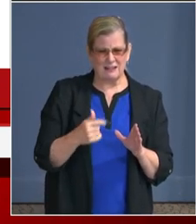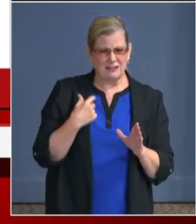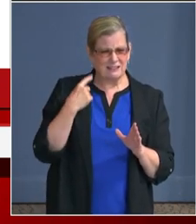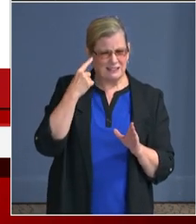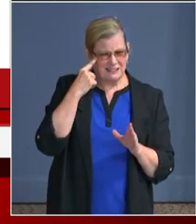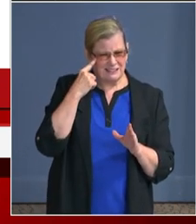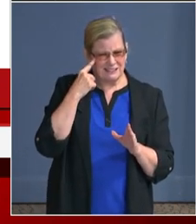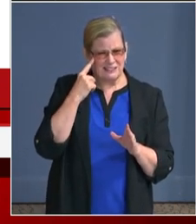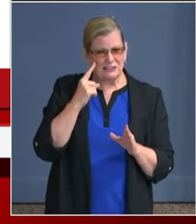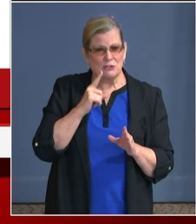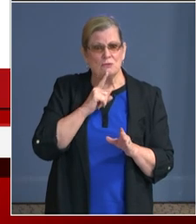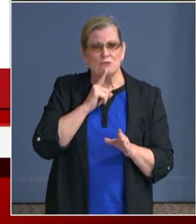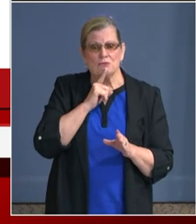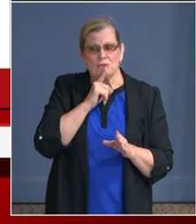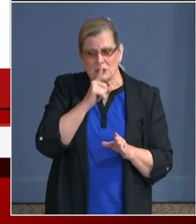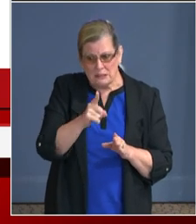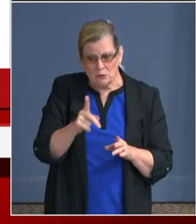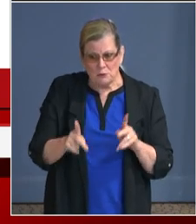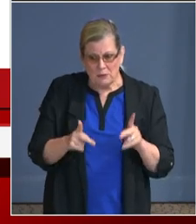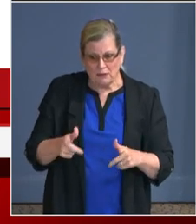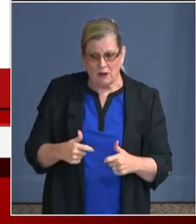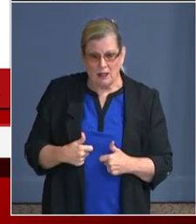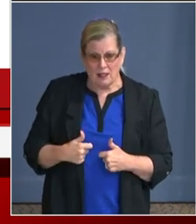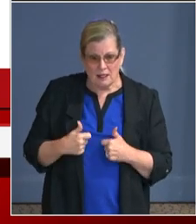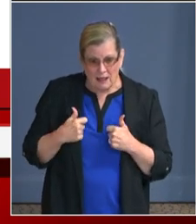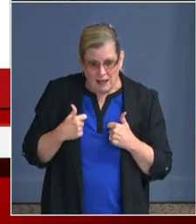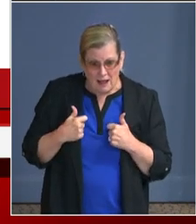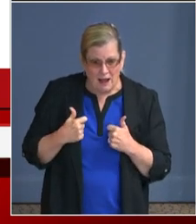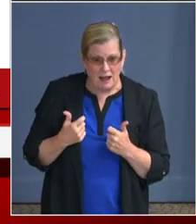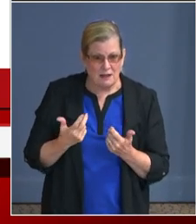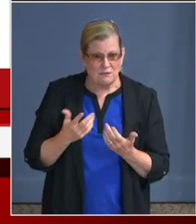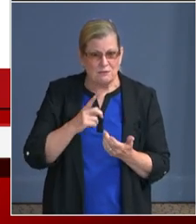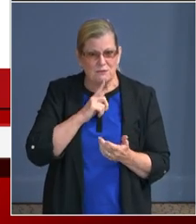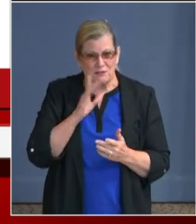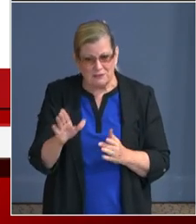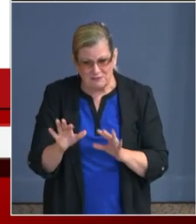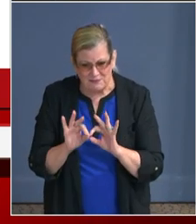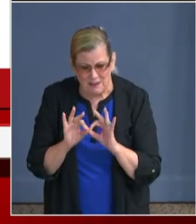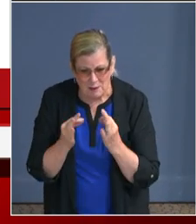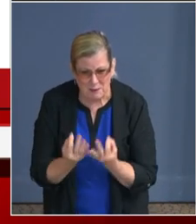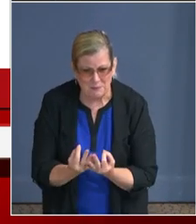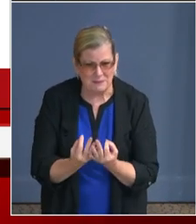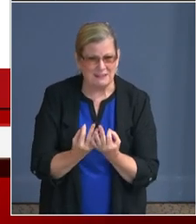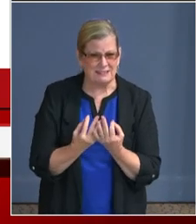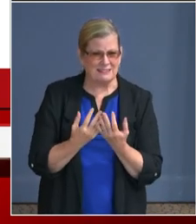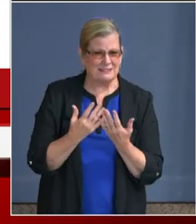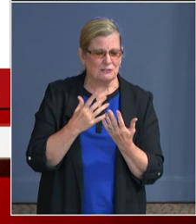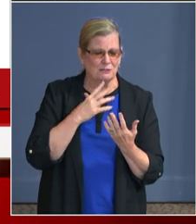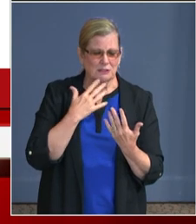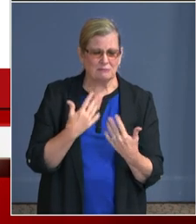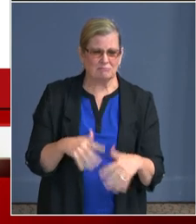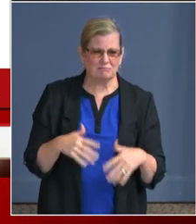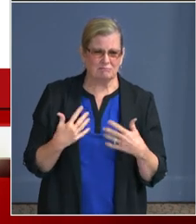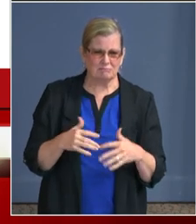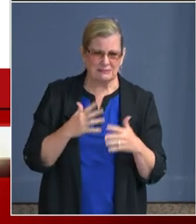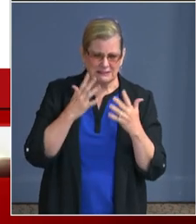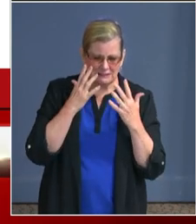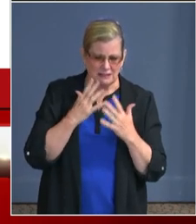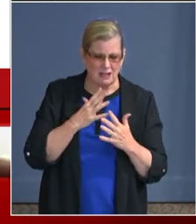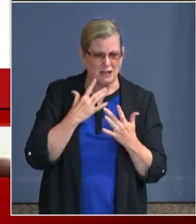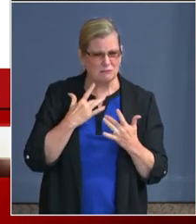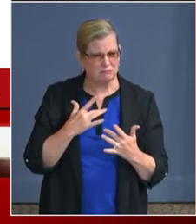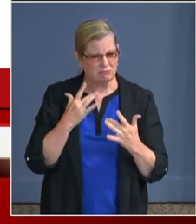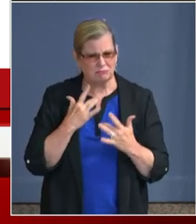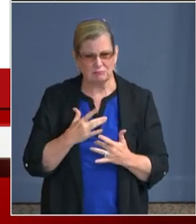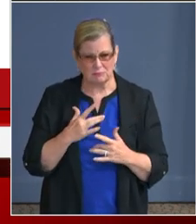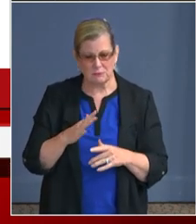these are real people who have real lives, who have real families, who are mourning their loss. So just